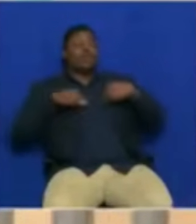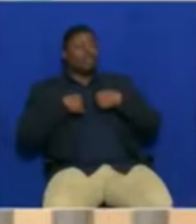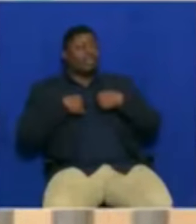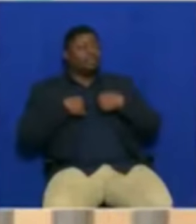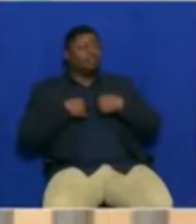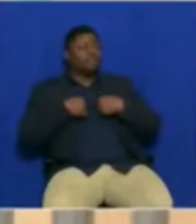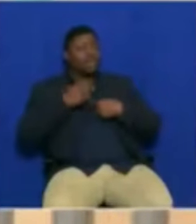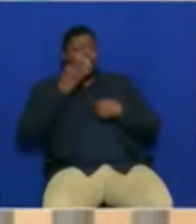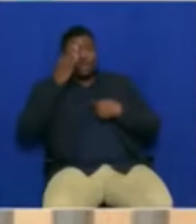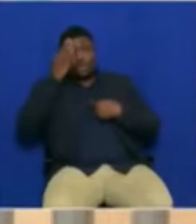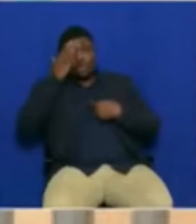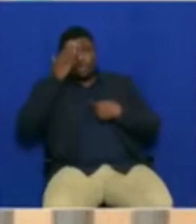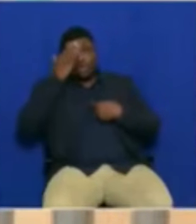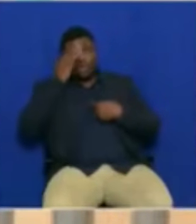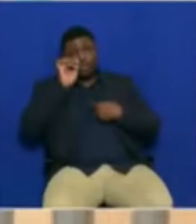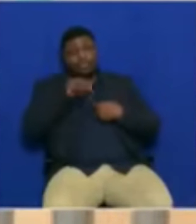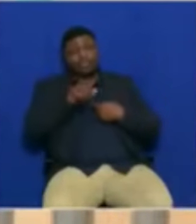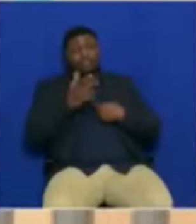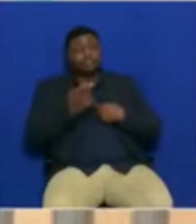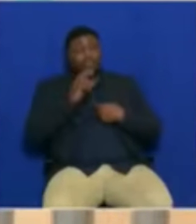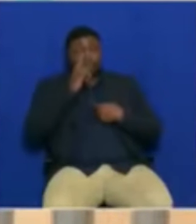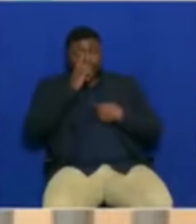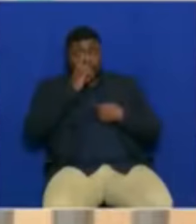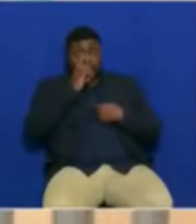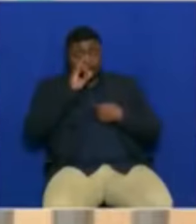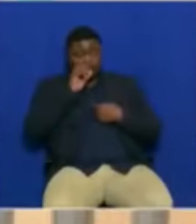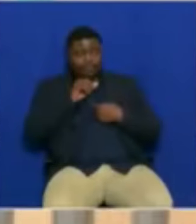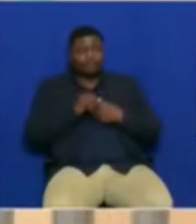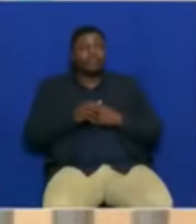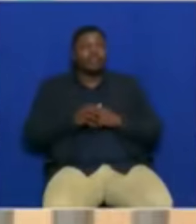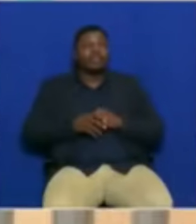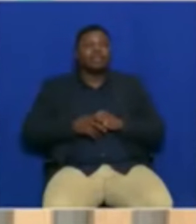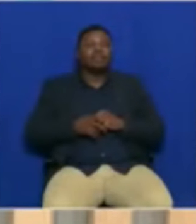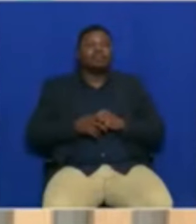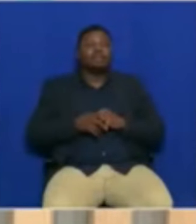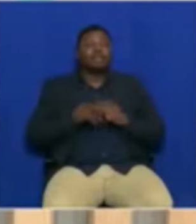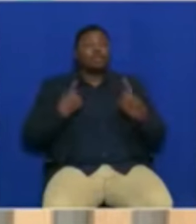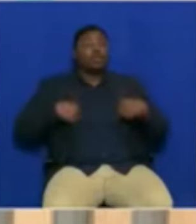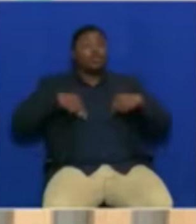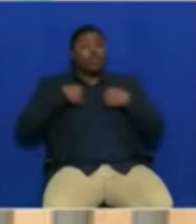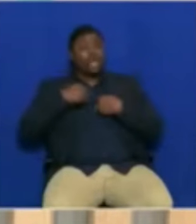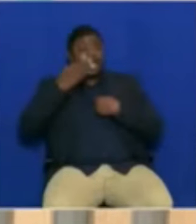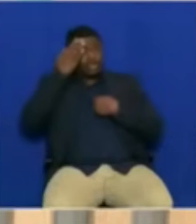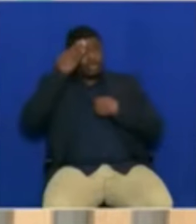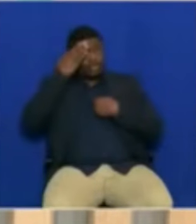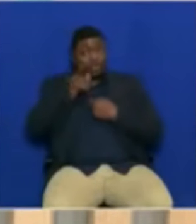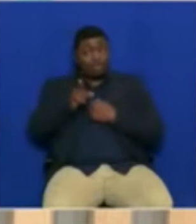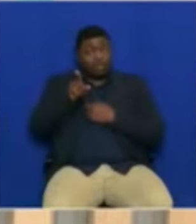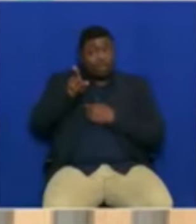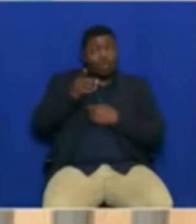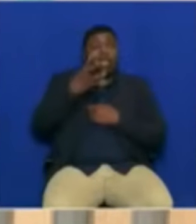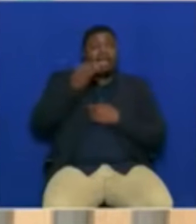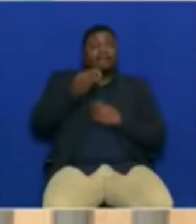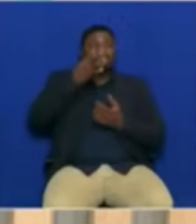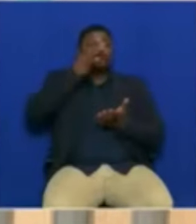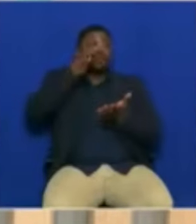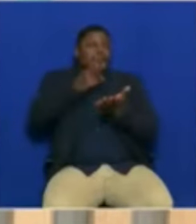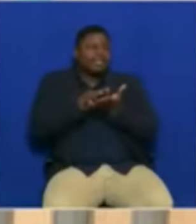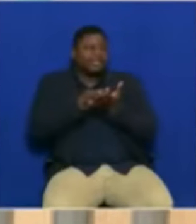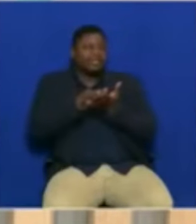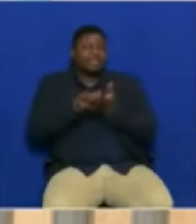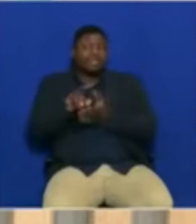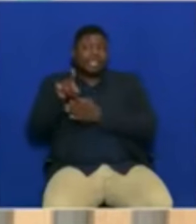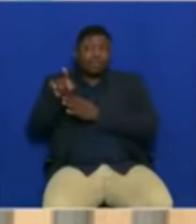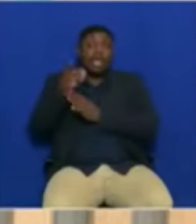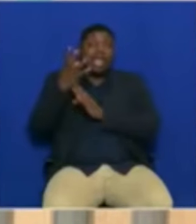she was, having been recommended, she had 6 months to get